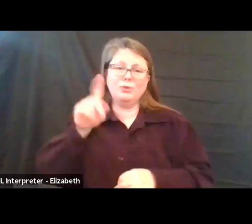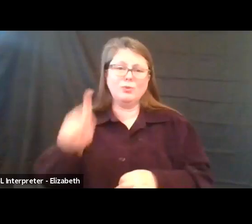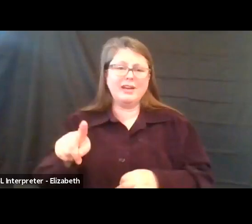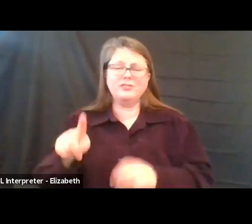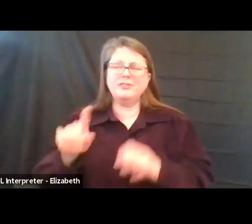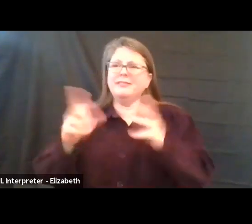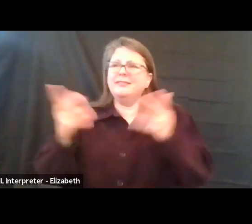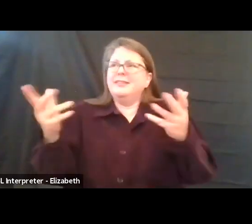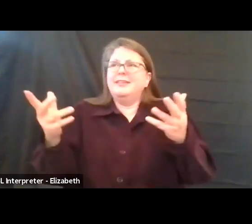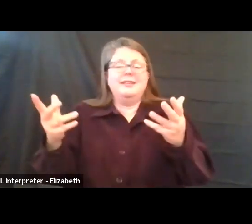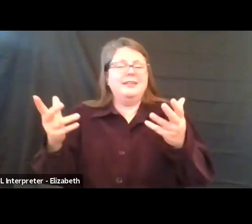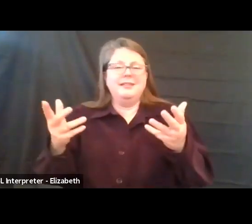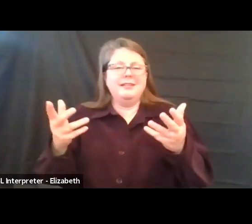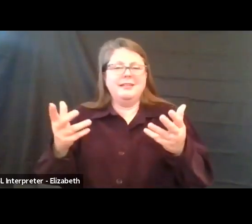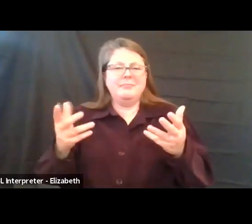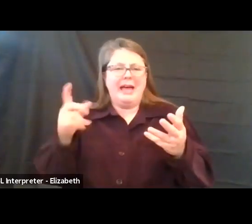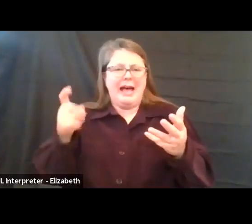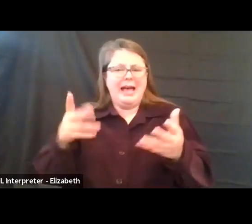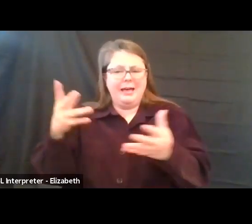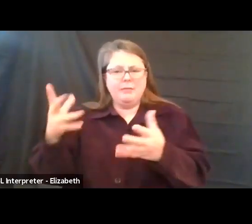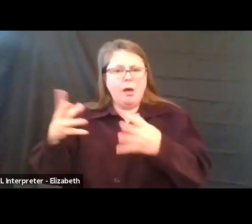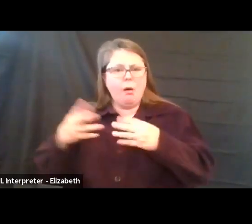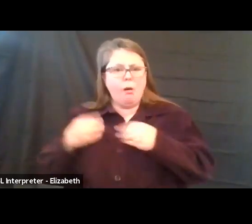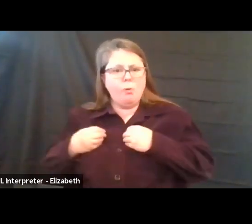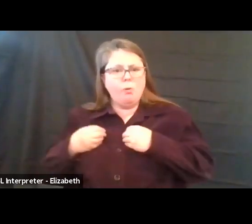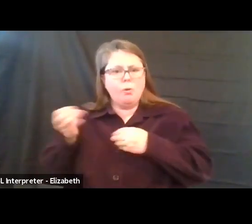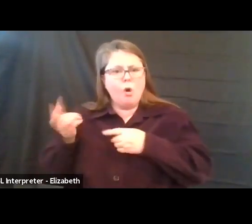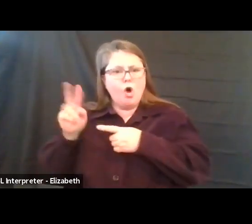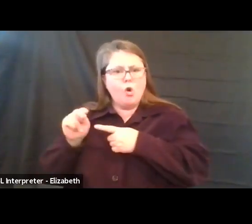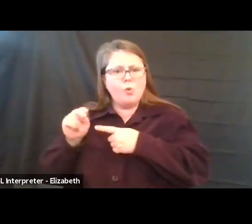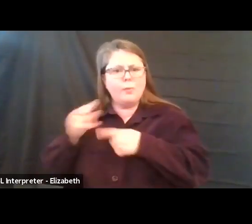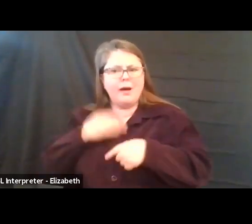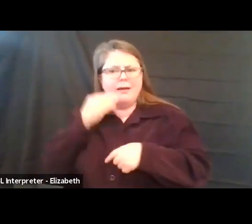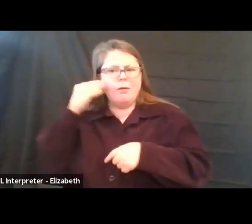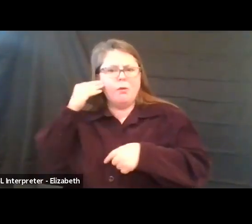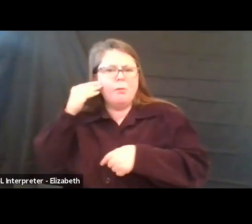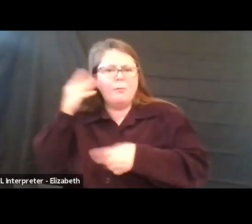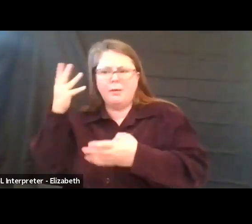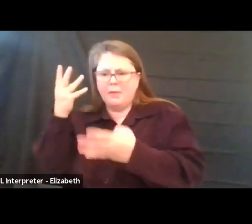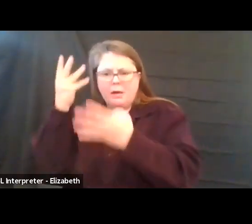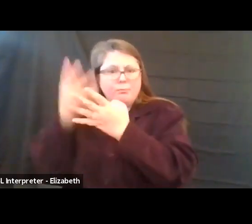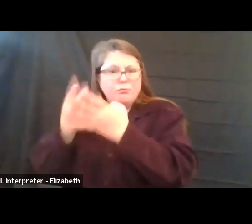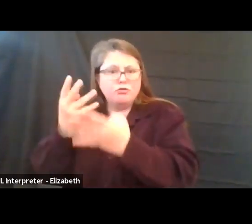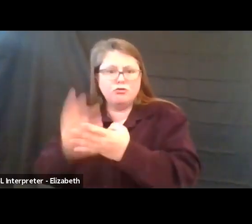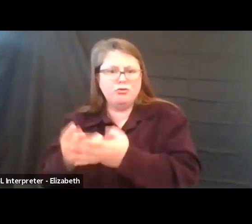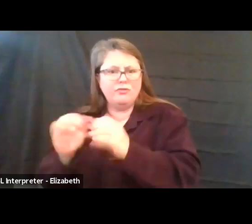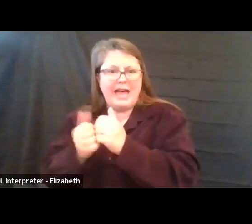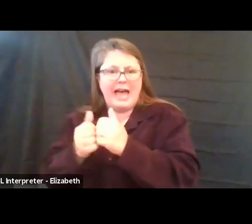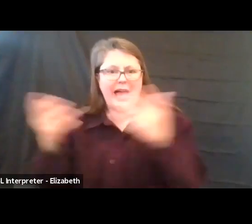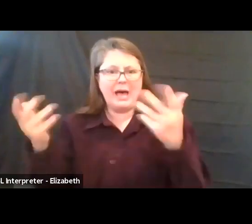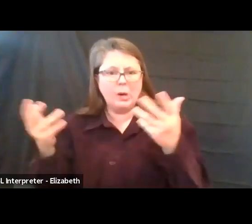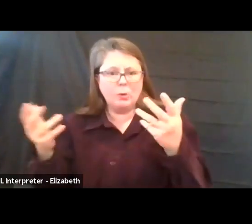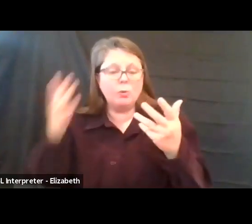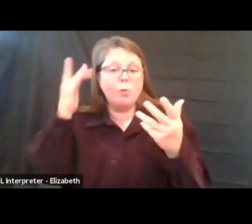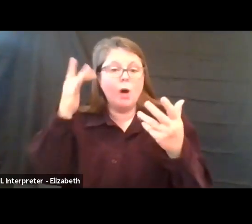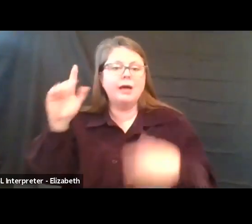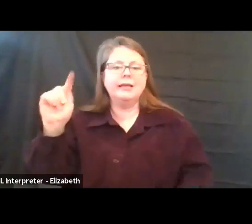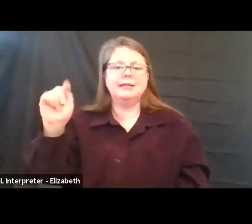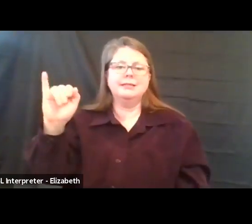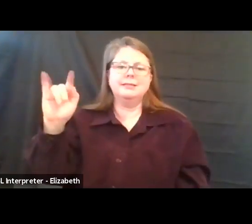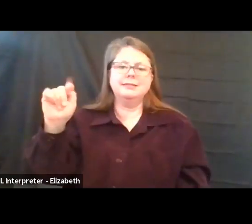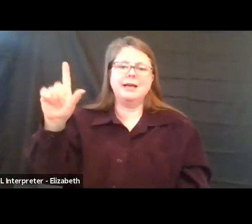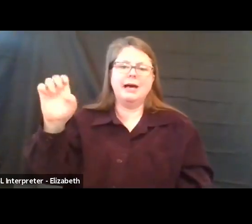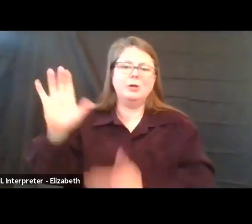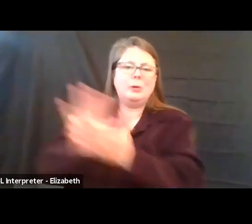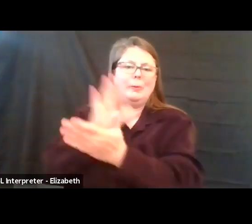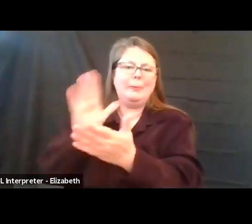of that home in the first place, because it is very likely that your title papers burned up along with your home.